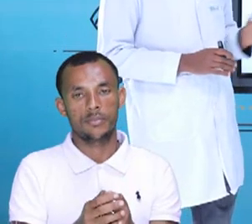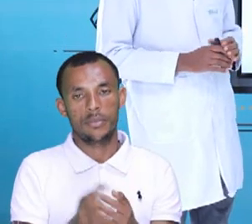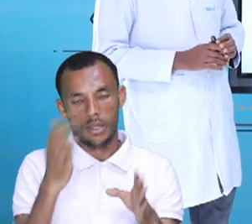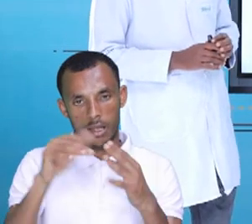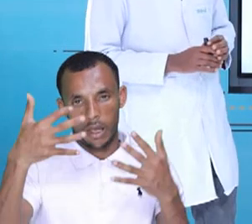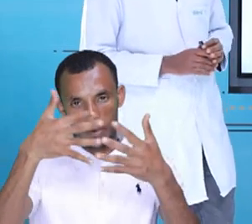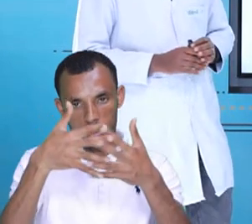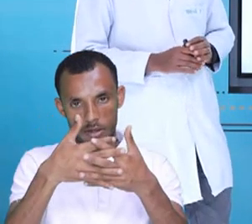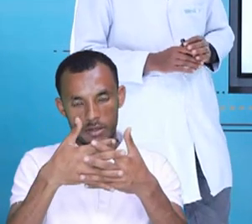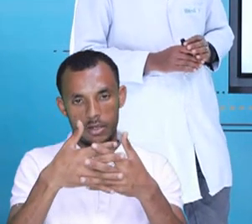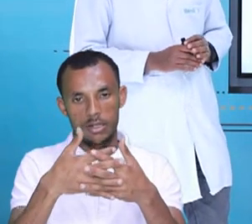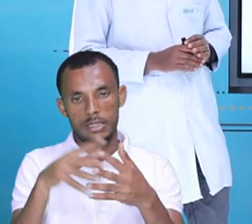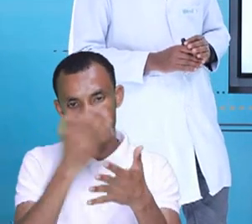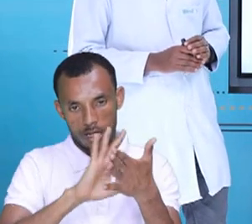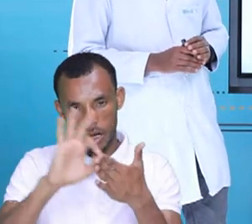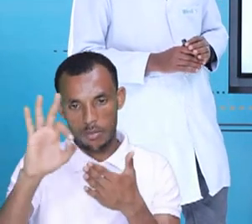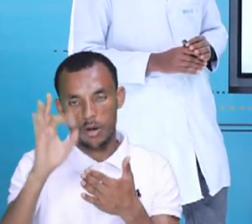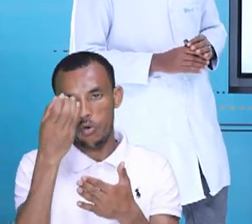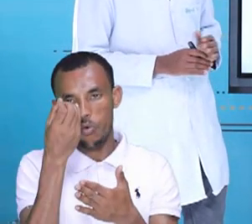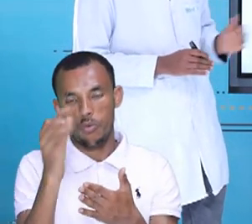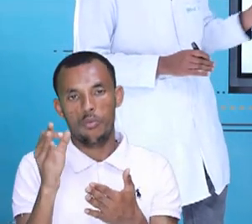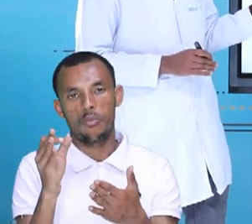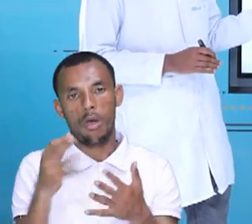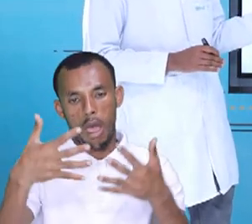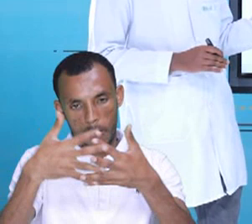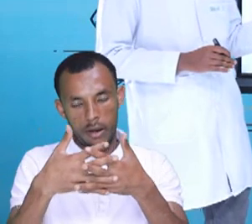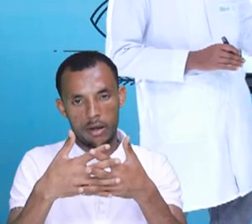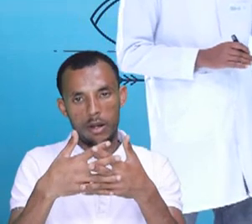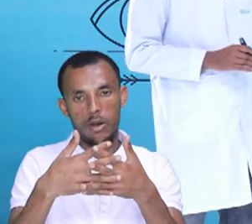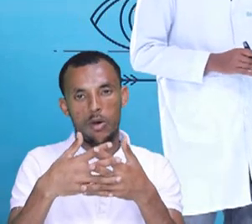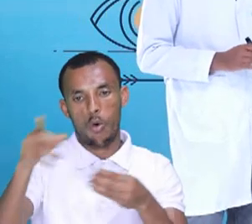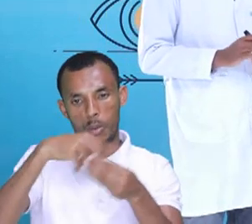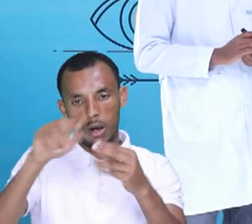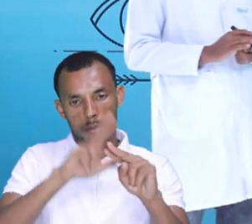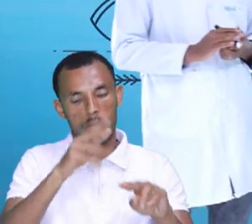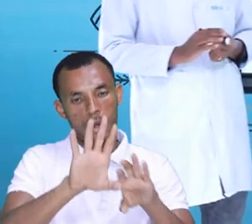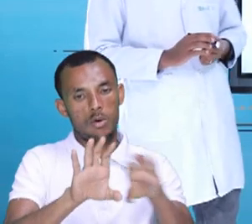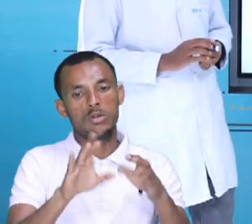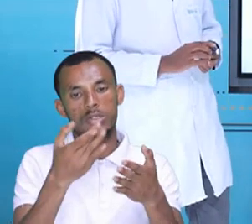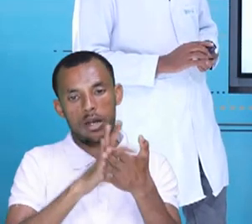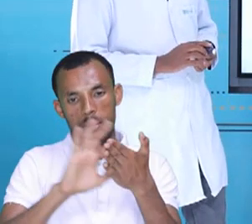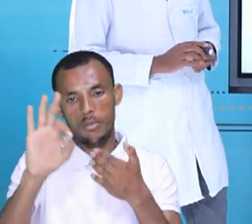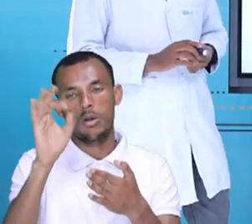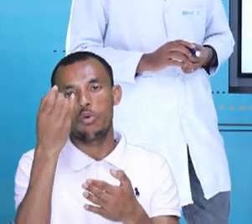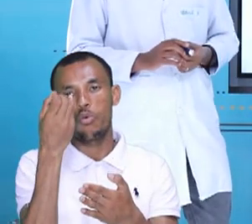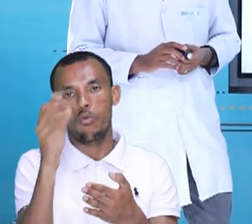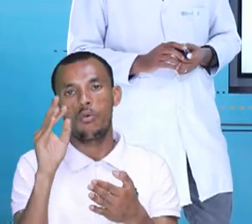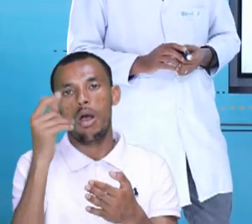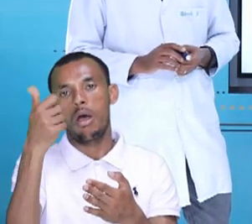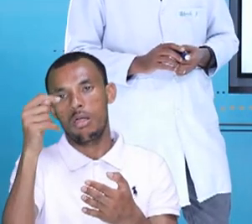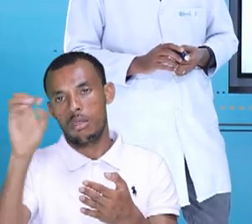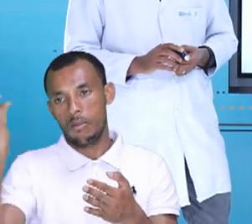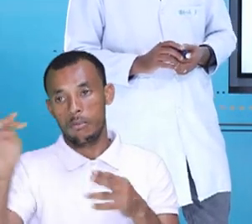In hybridization, the number of hybrid orbital depends on the number of atomic